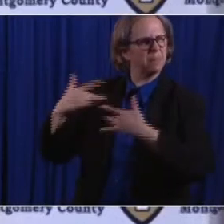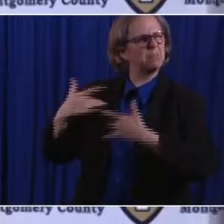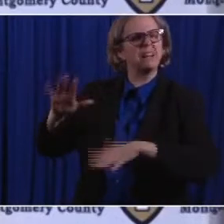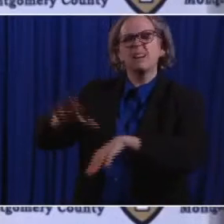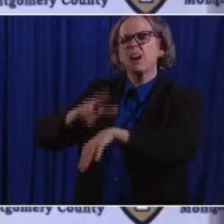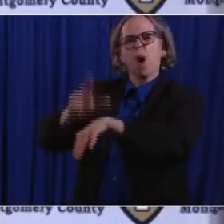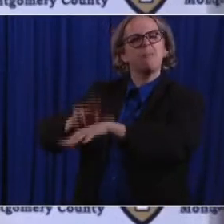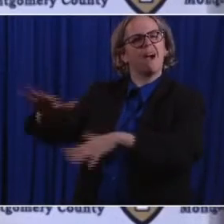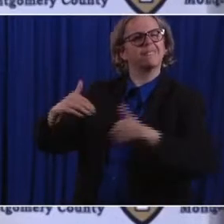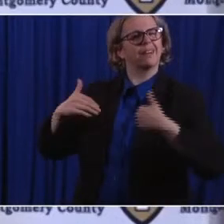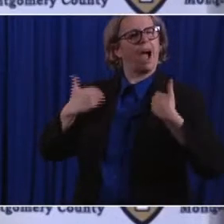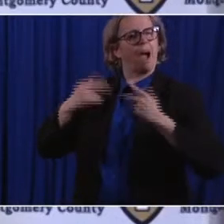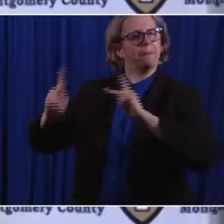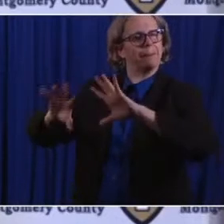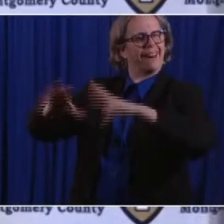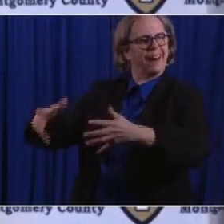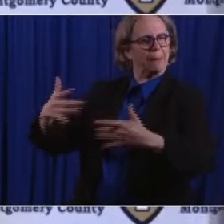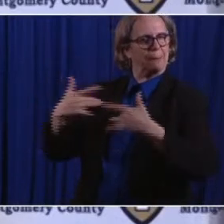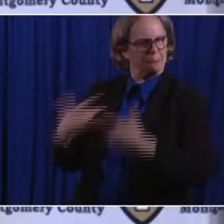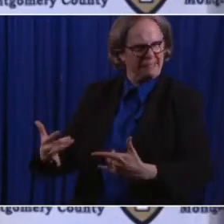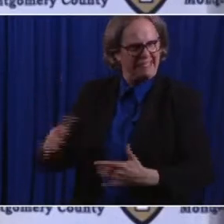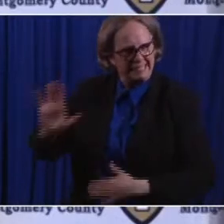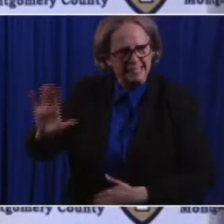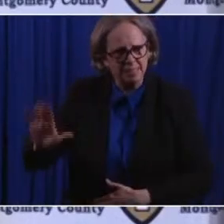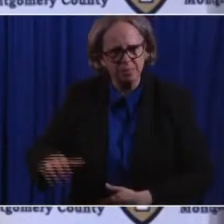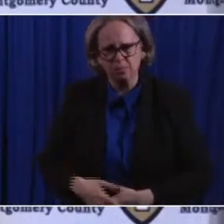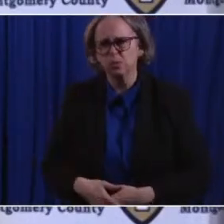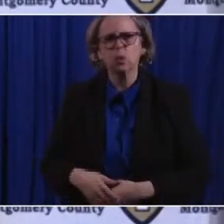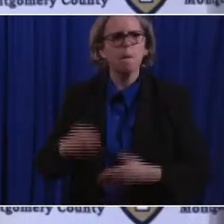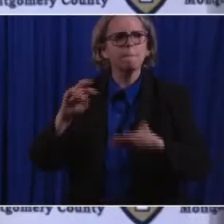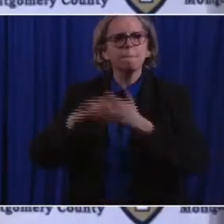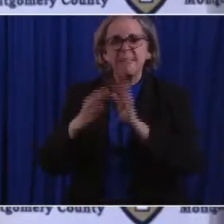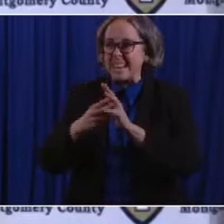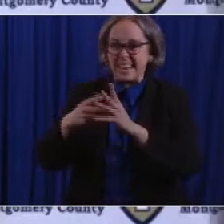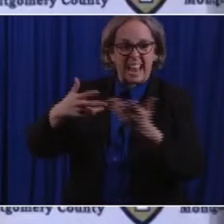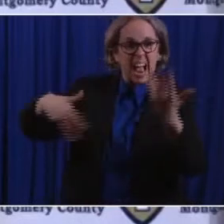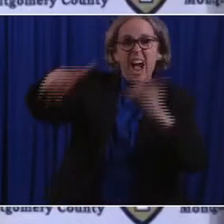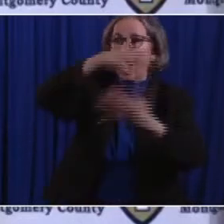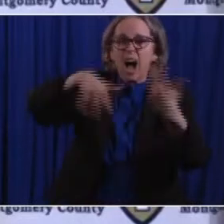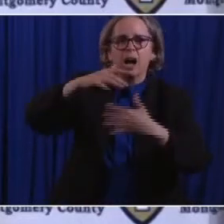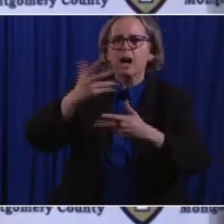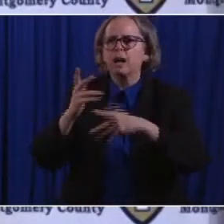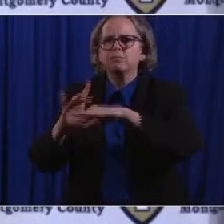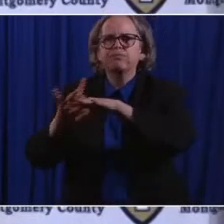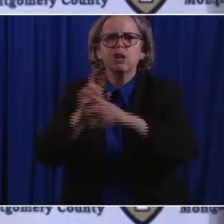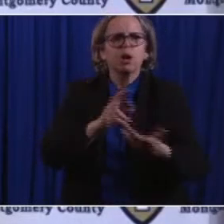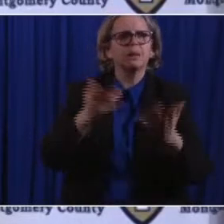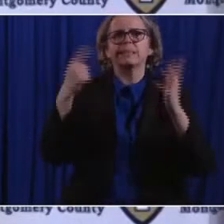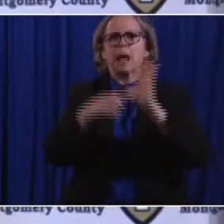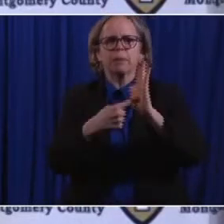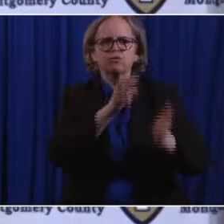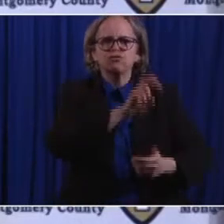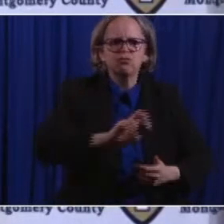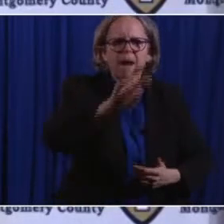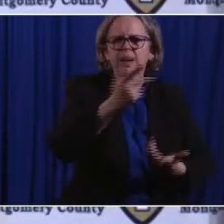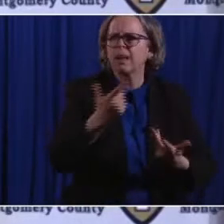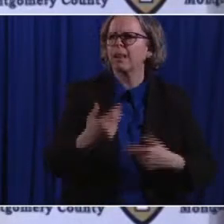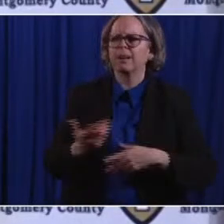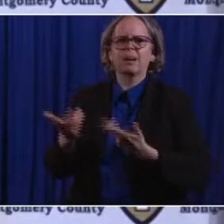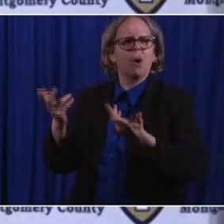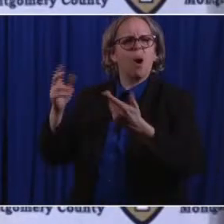more socialization, more movement, more contacts. And so